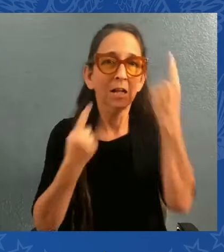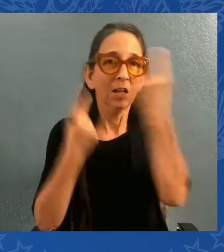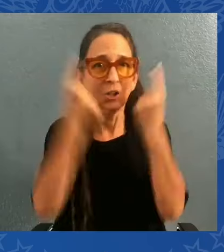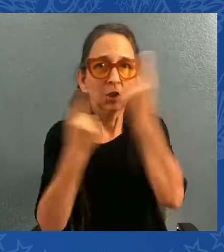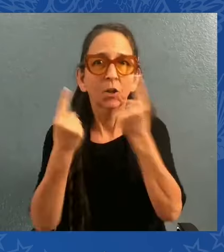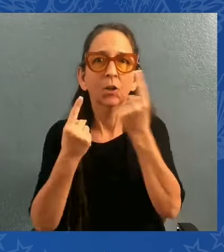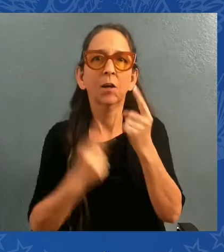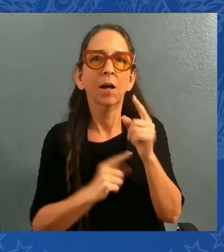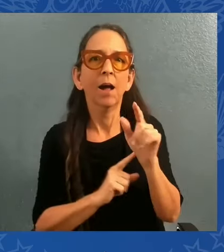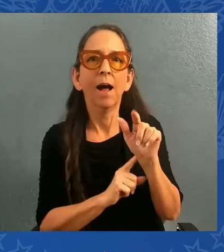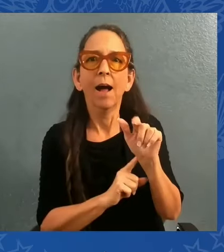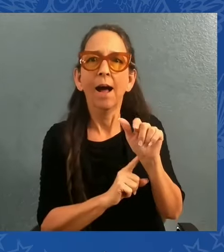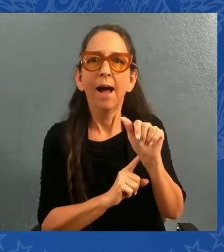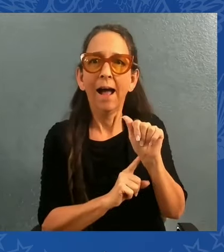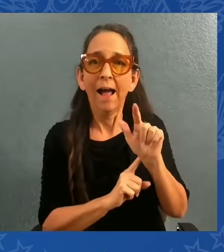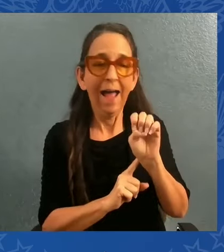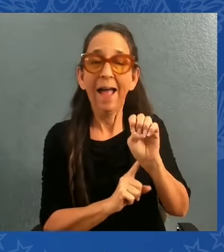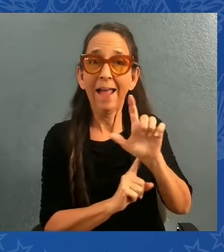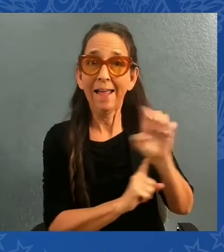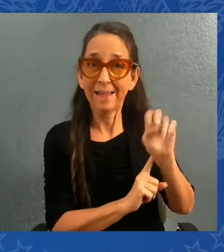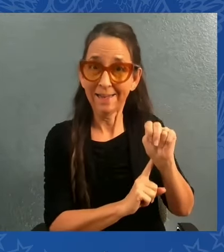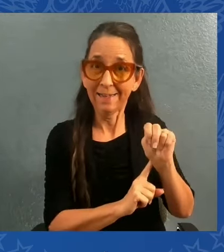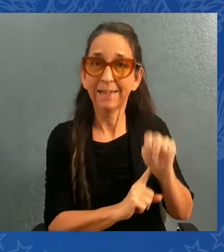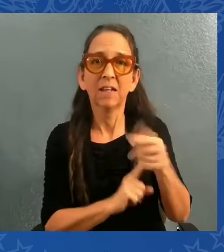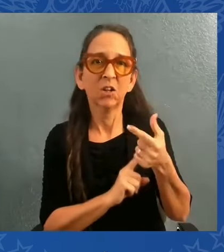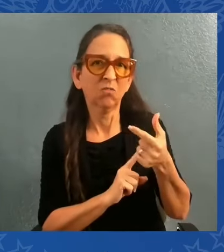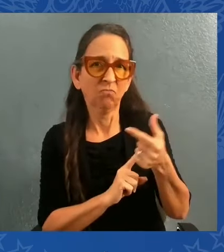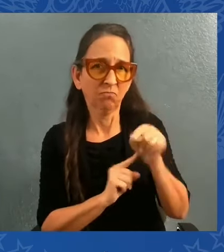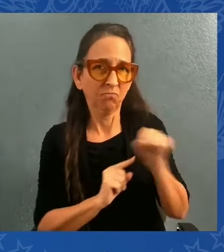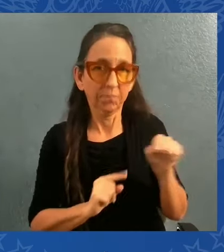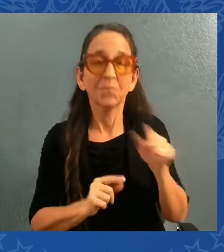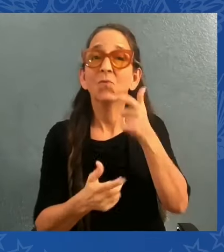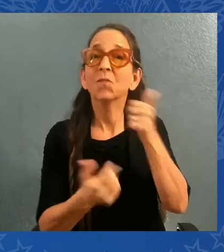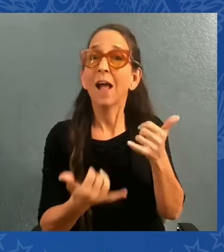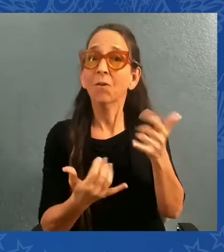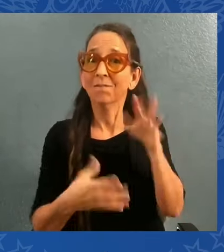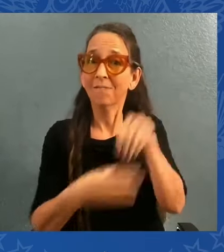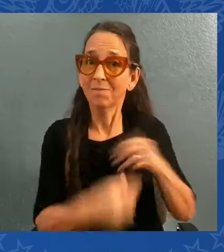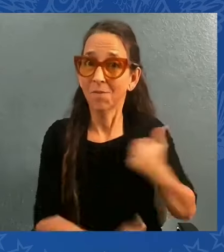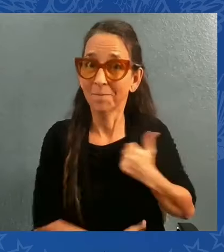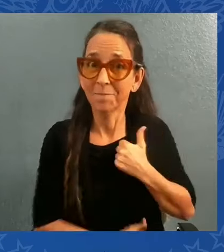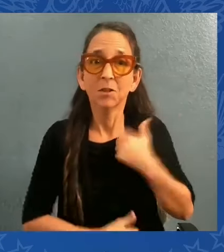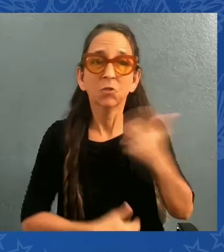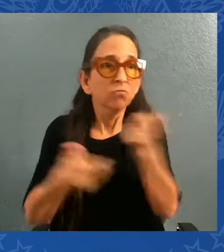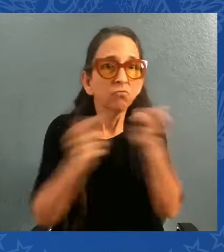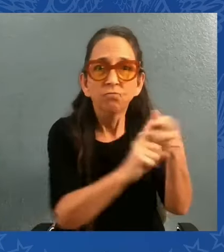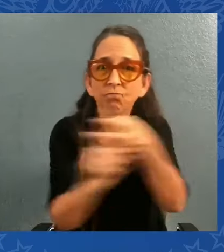duty Navy SEAL. Ellen brings together veterans and military family members to volunteer as poll